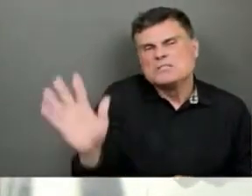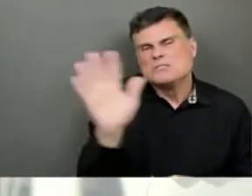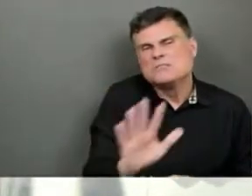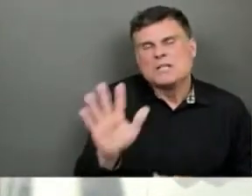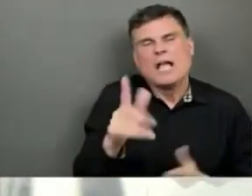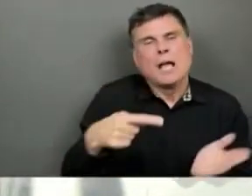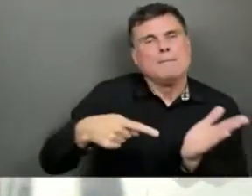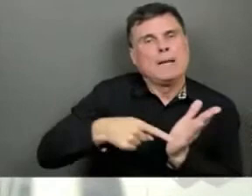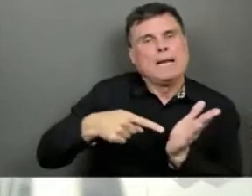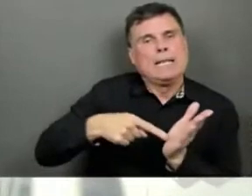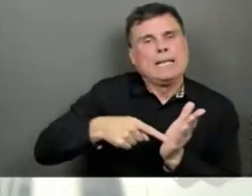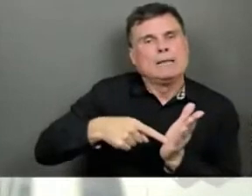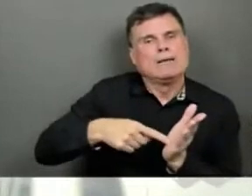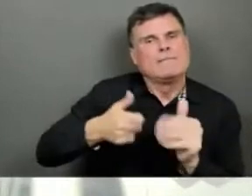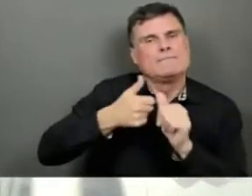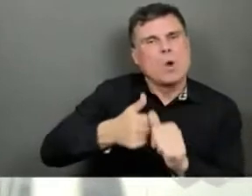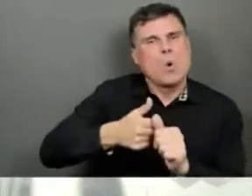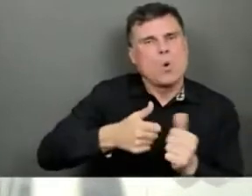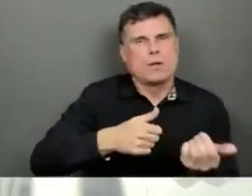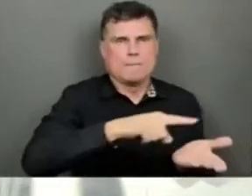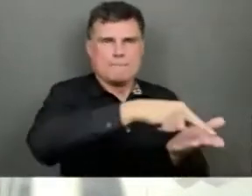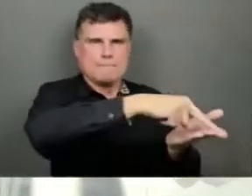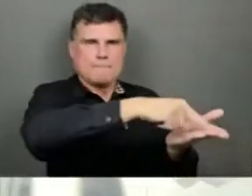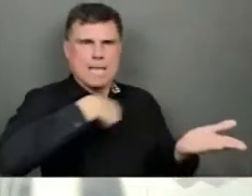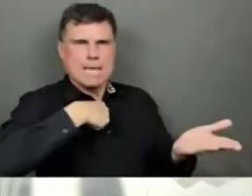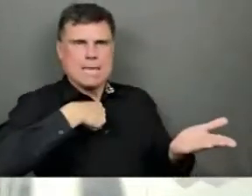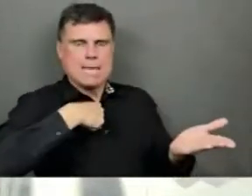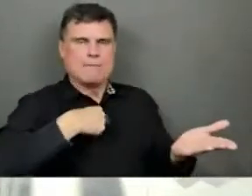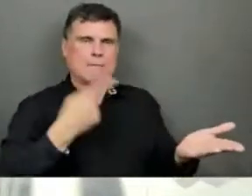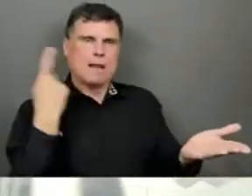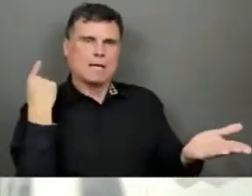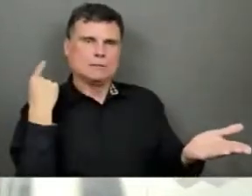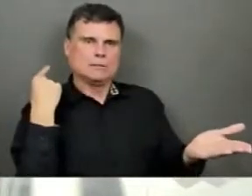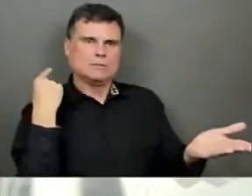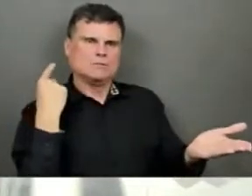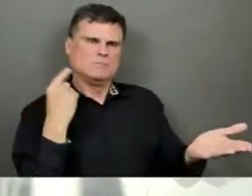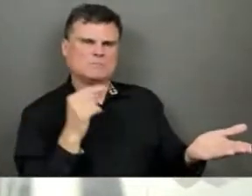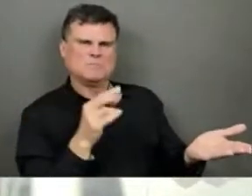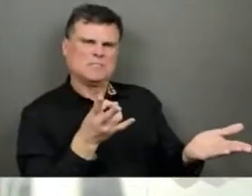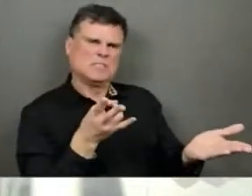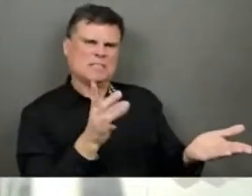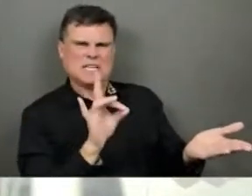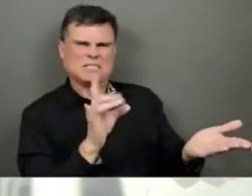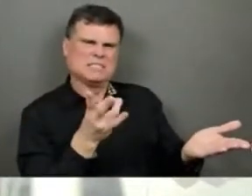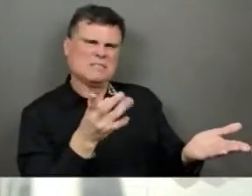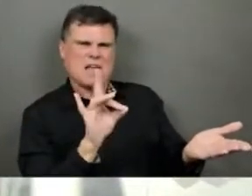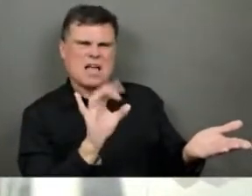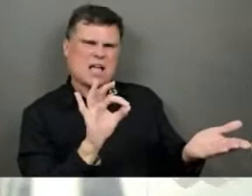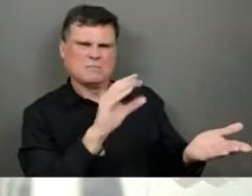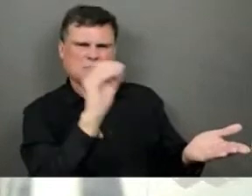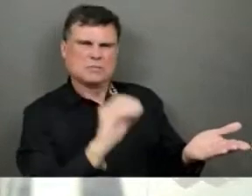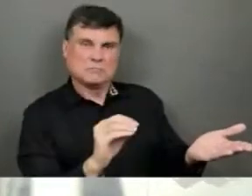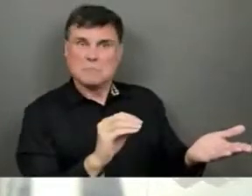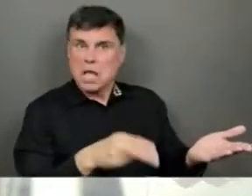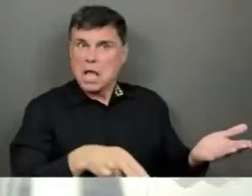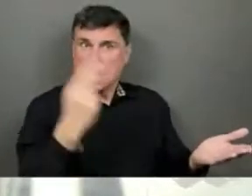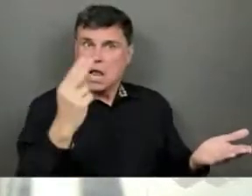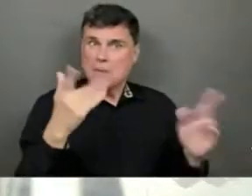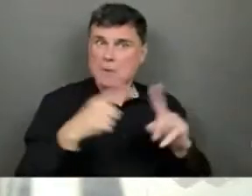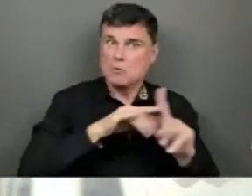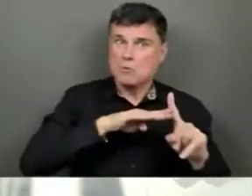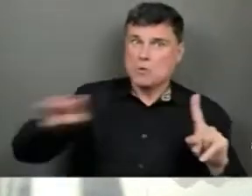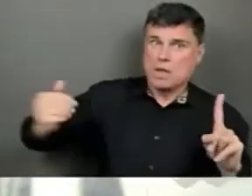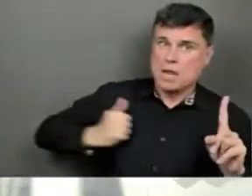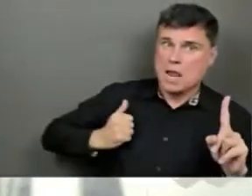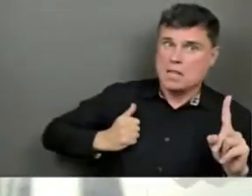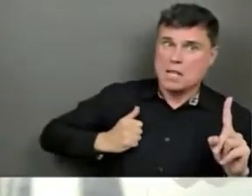in BC last year. 78, 79%. We have the highest level of fee-for-service in the country. So this is